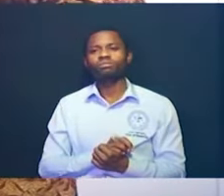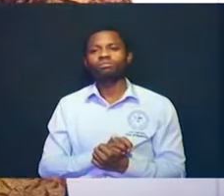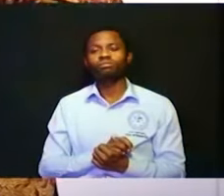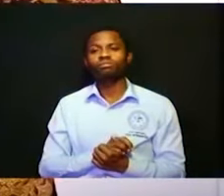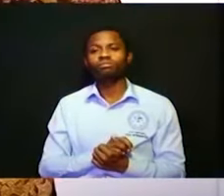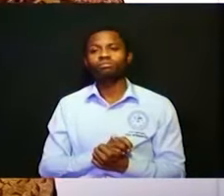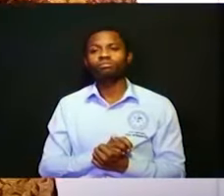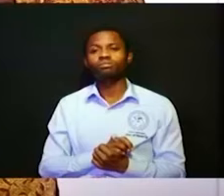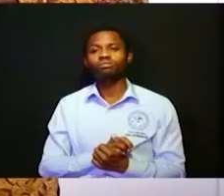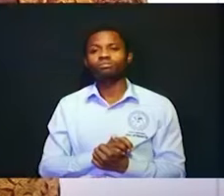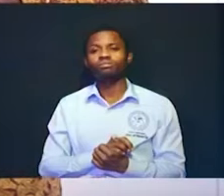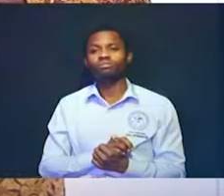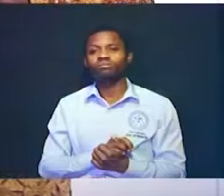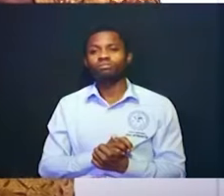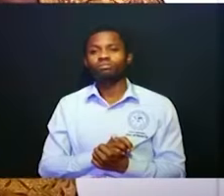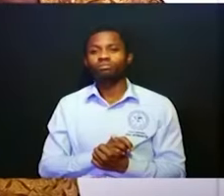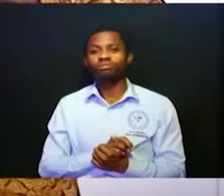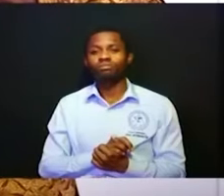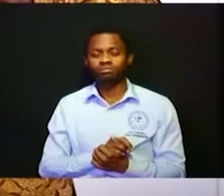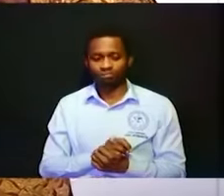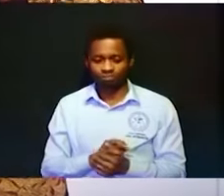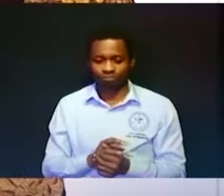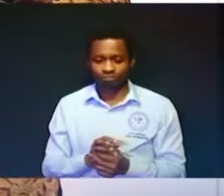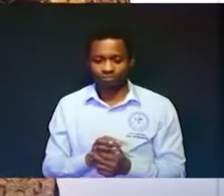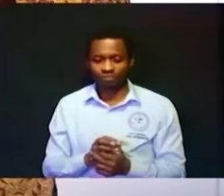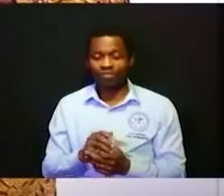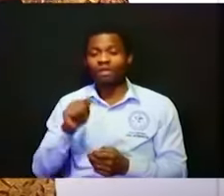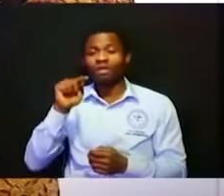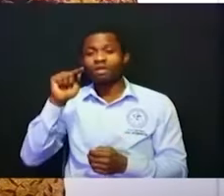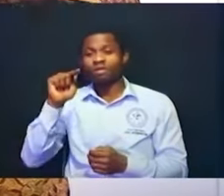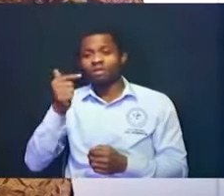Men Galatians 6 7-